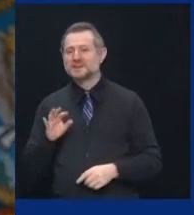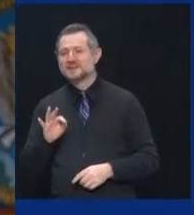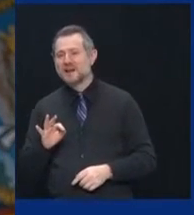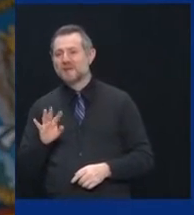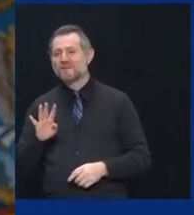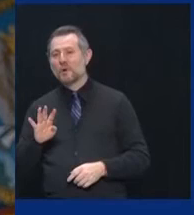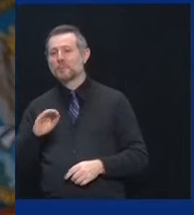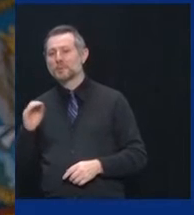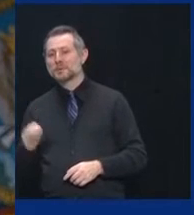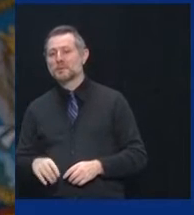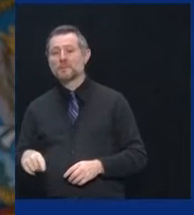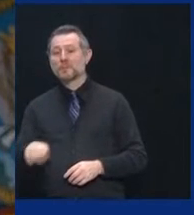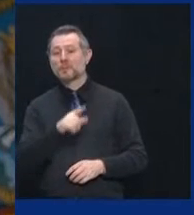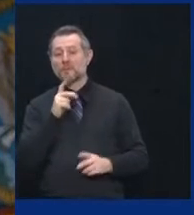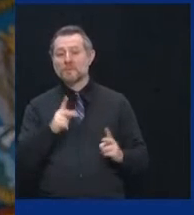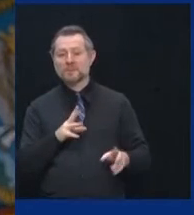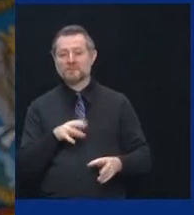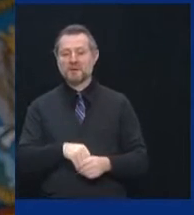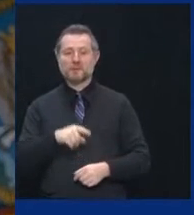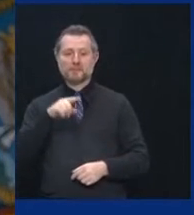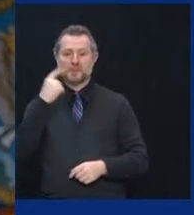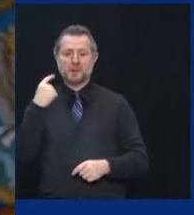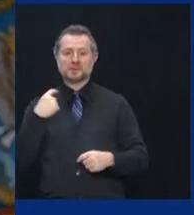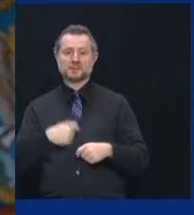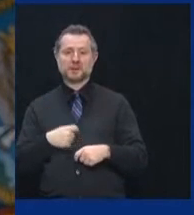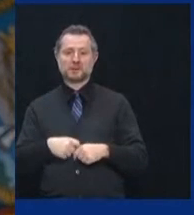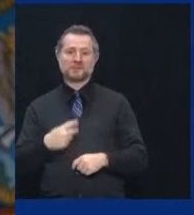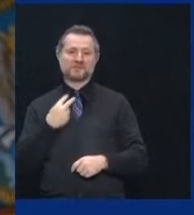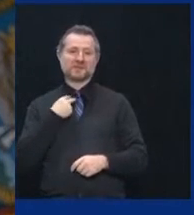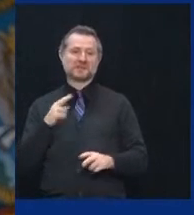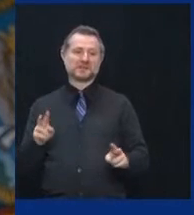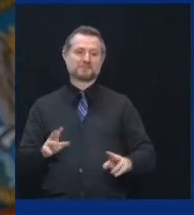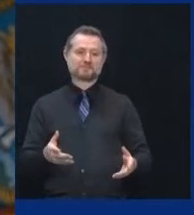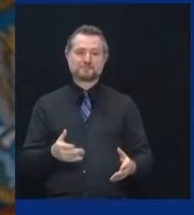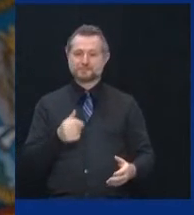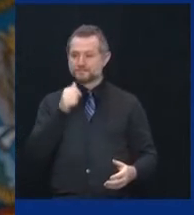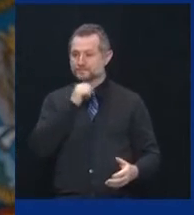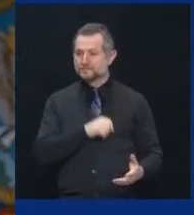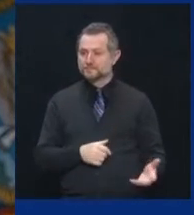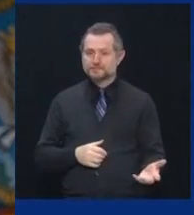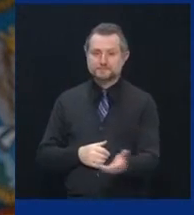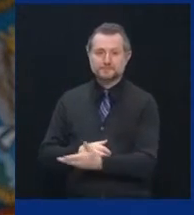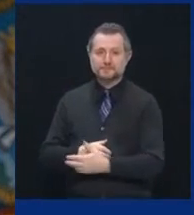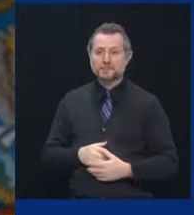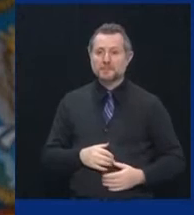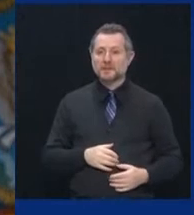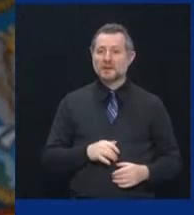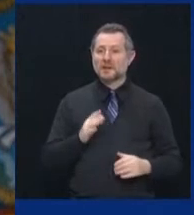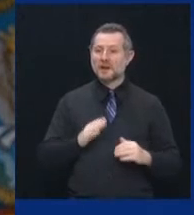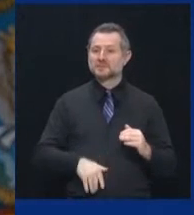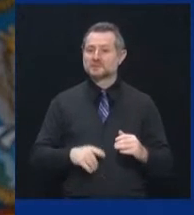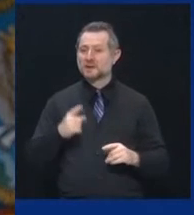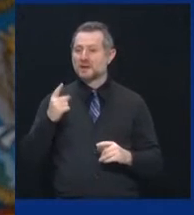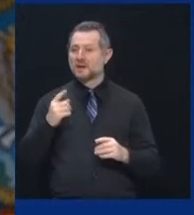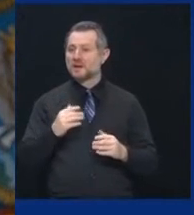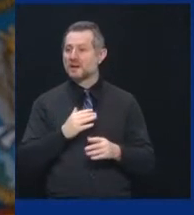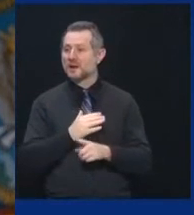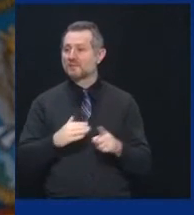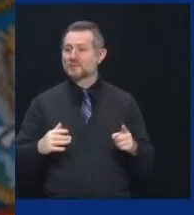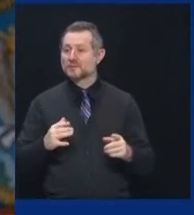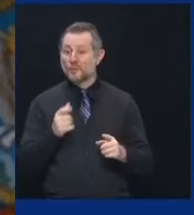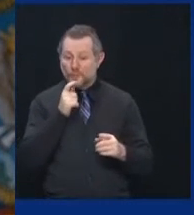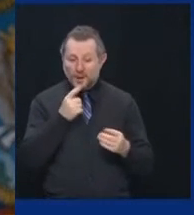94% involved Black or Latino victims, and well under half have been solved. There can be